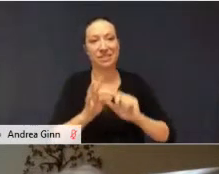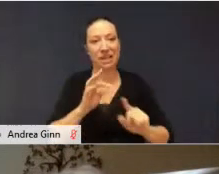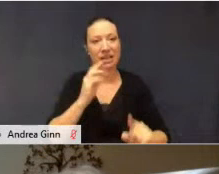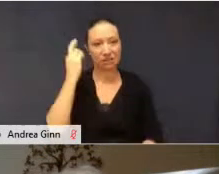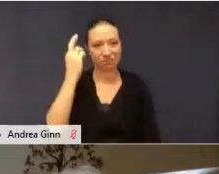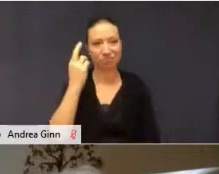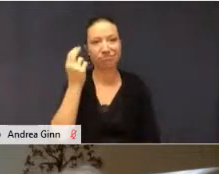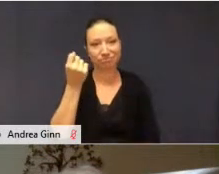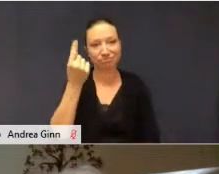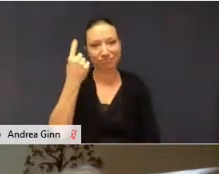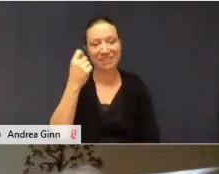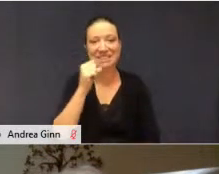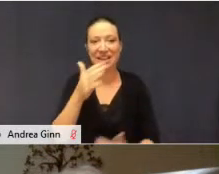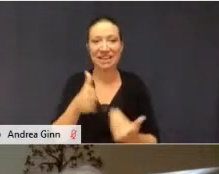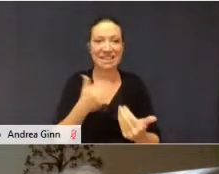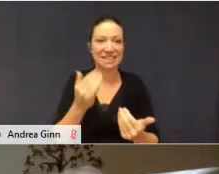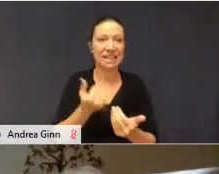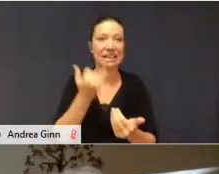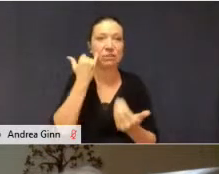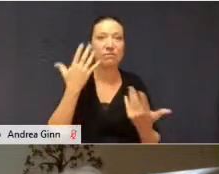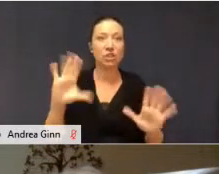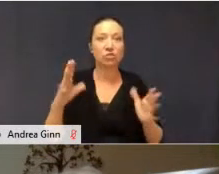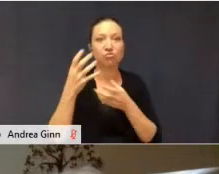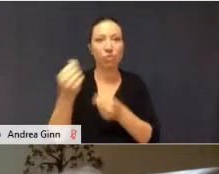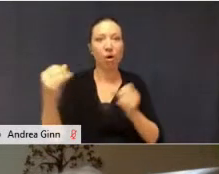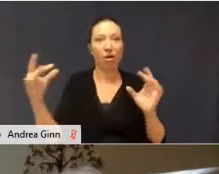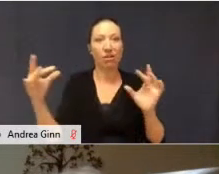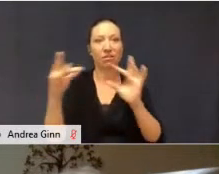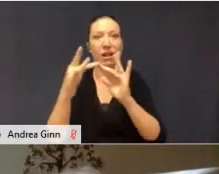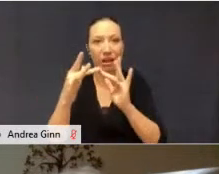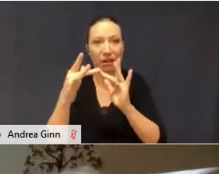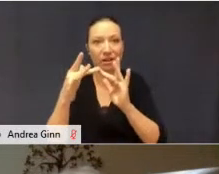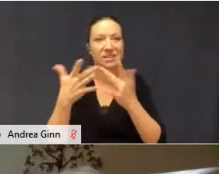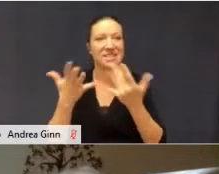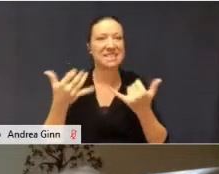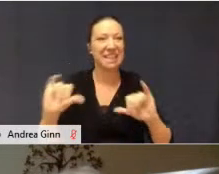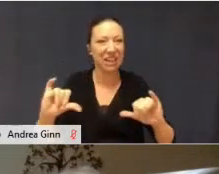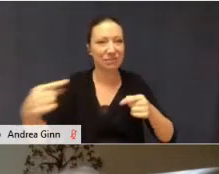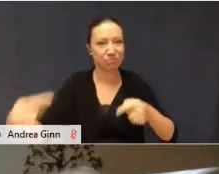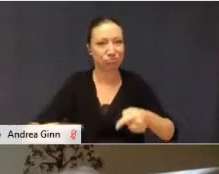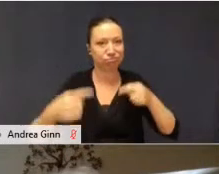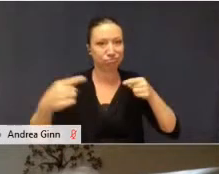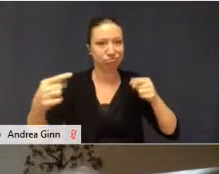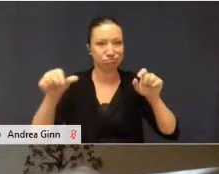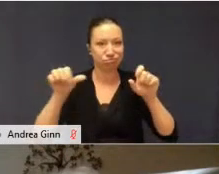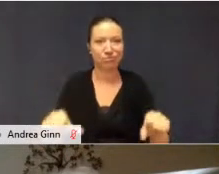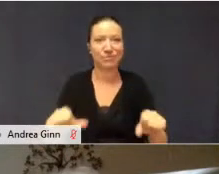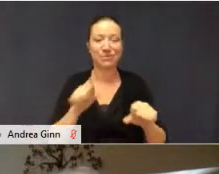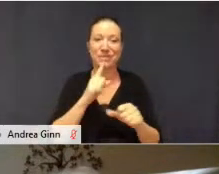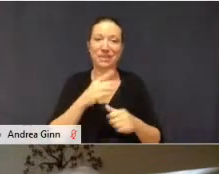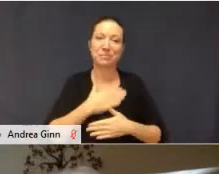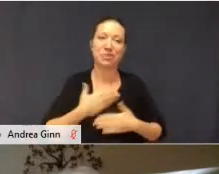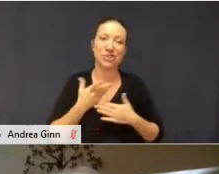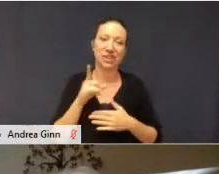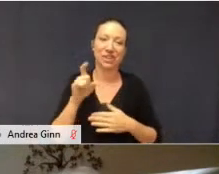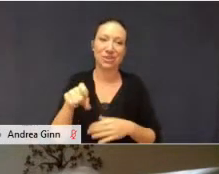easy when you even have connections, but I really appreciate all that you have to go through, and anyone